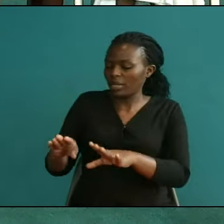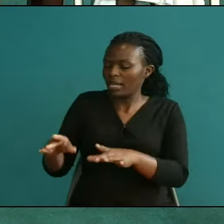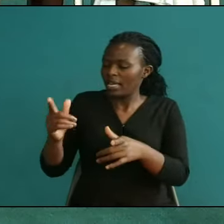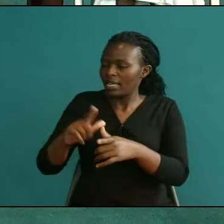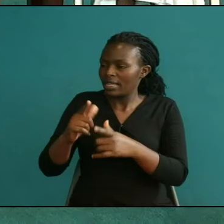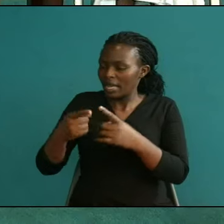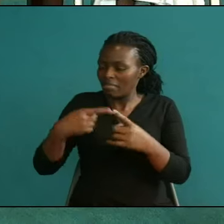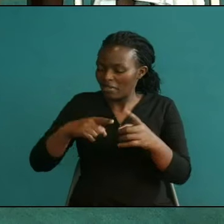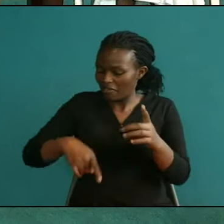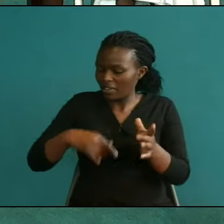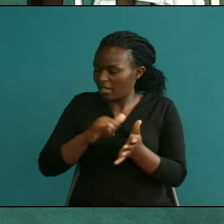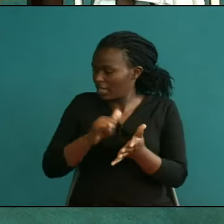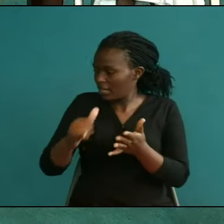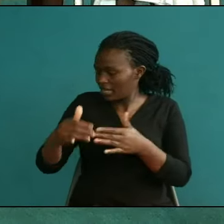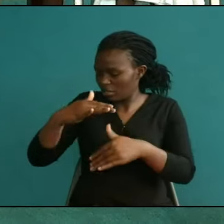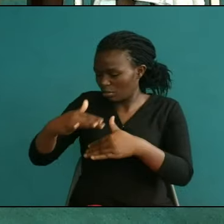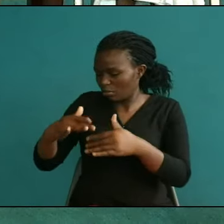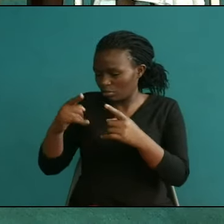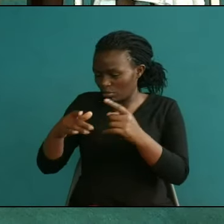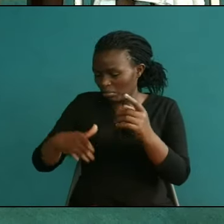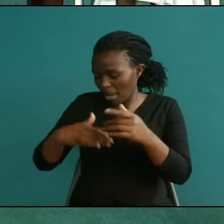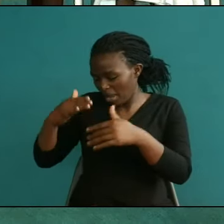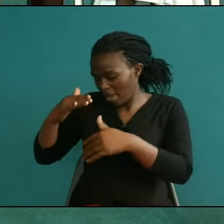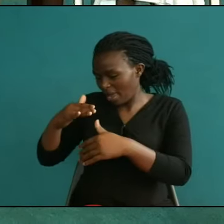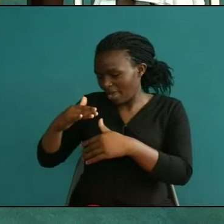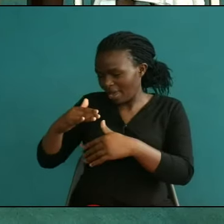heart, and mm-hmm. it will really affect me.